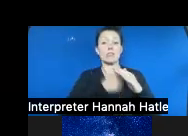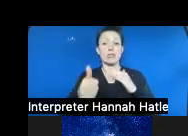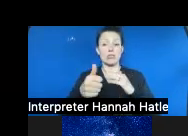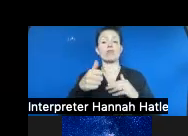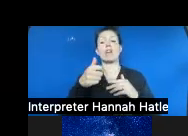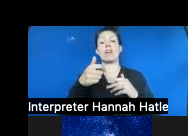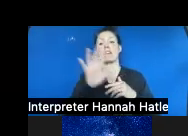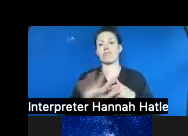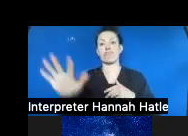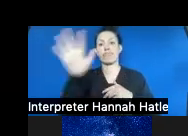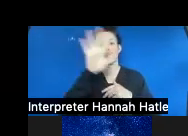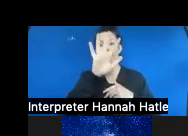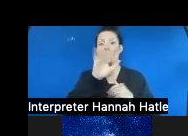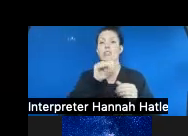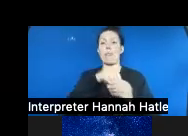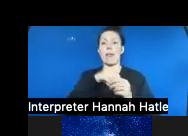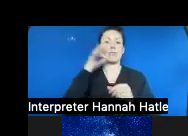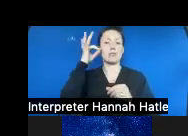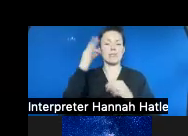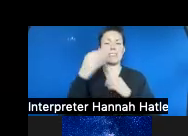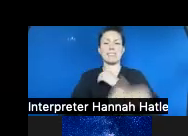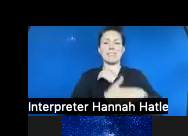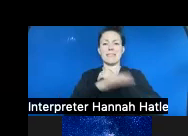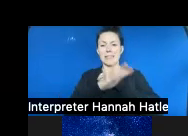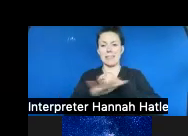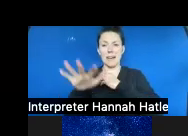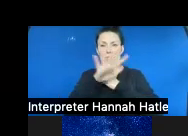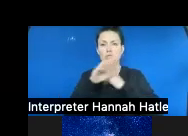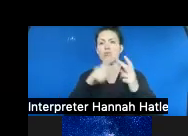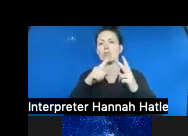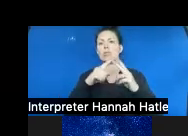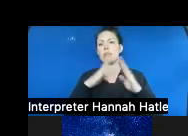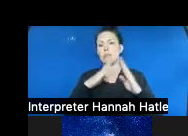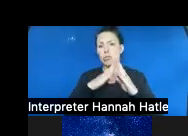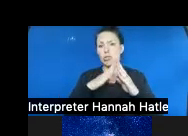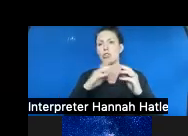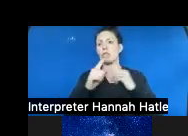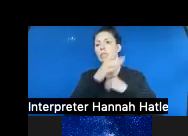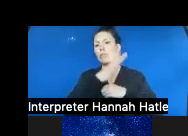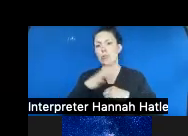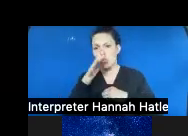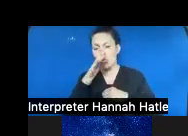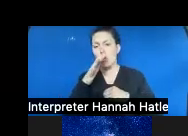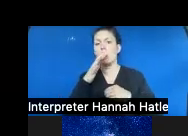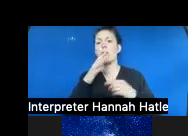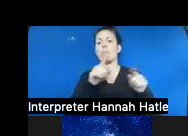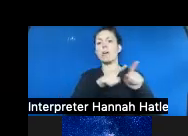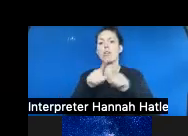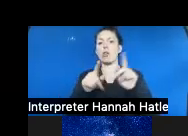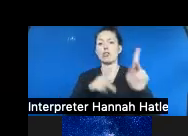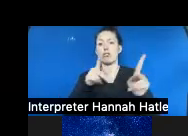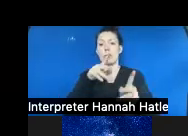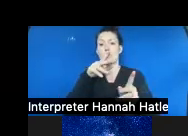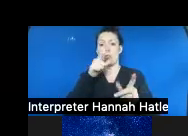does include, Indian country itself, urban communities, suburban, rural, and also our relatives down in